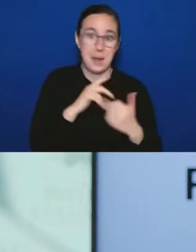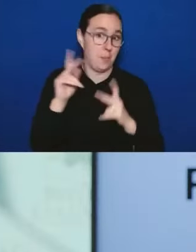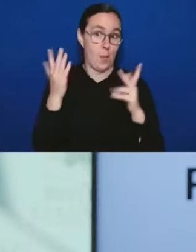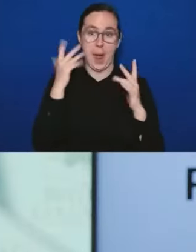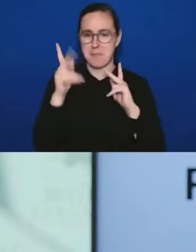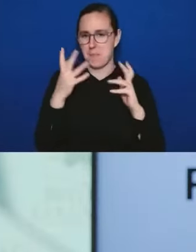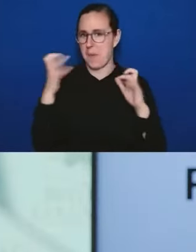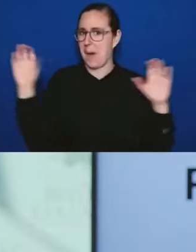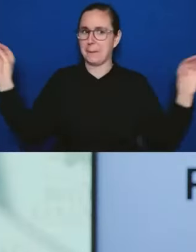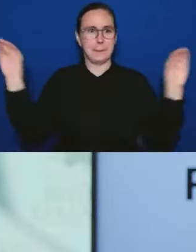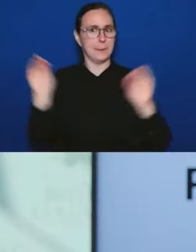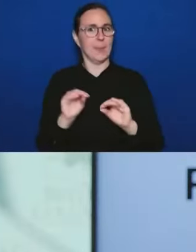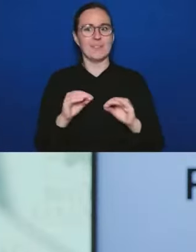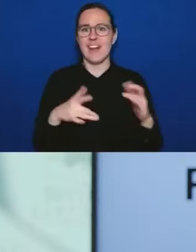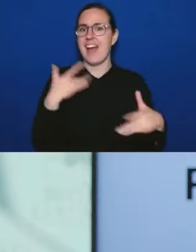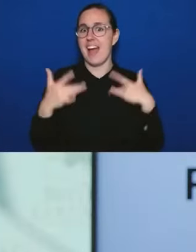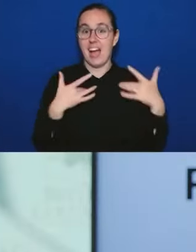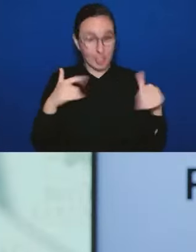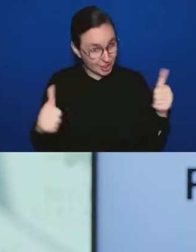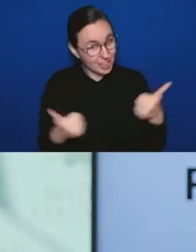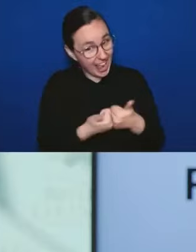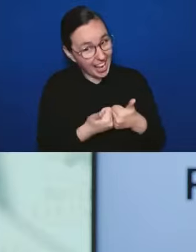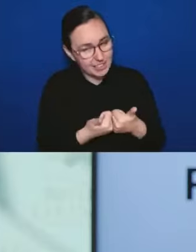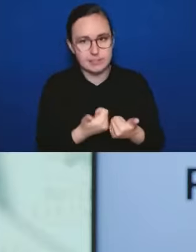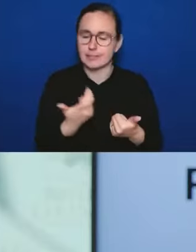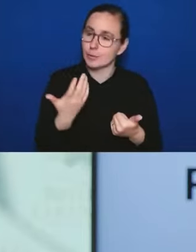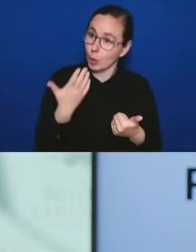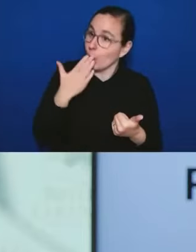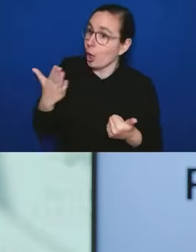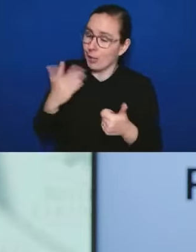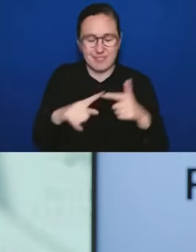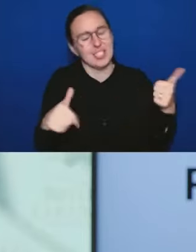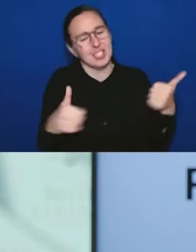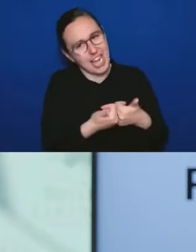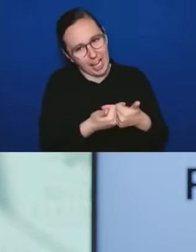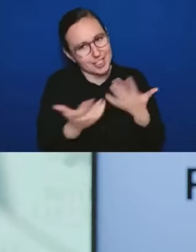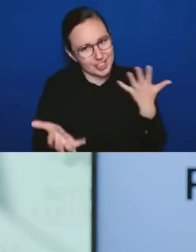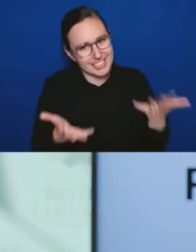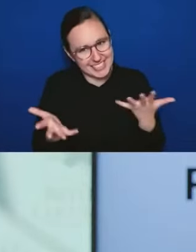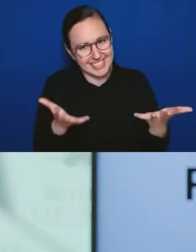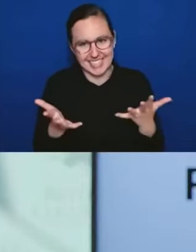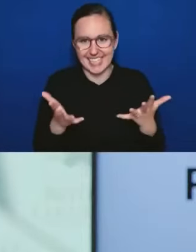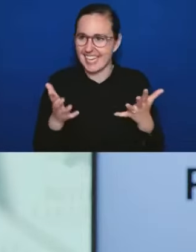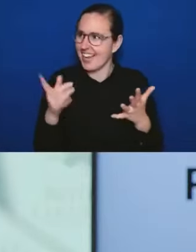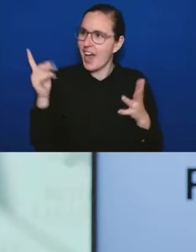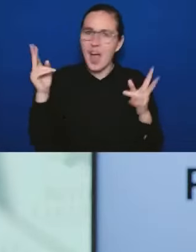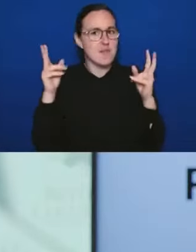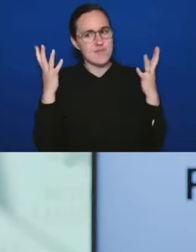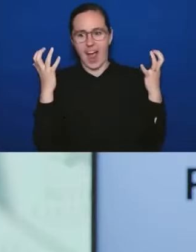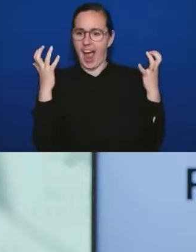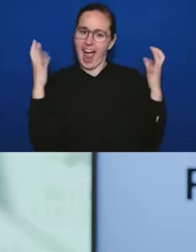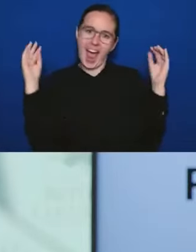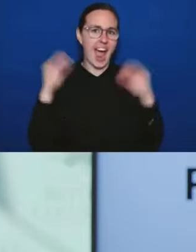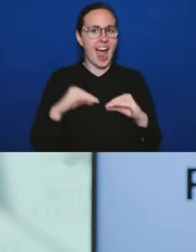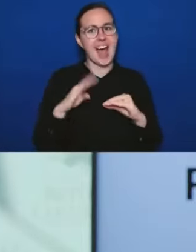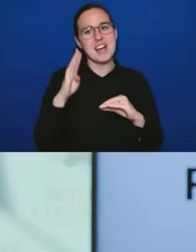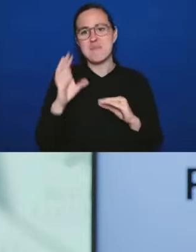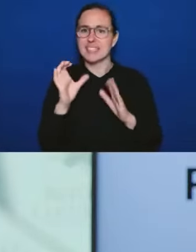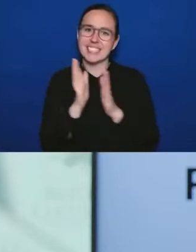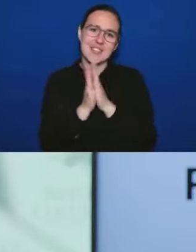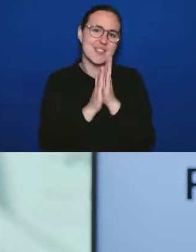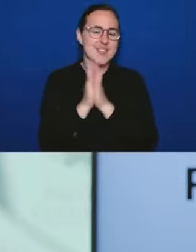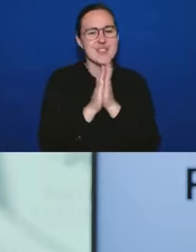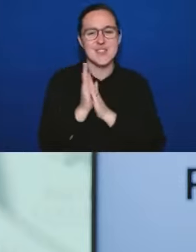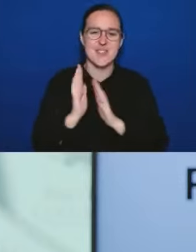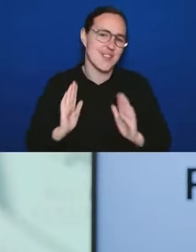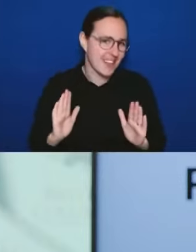Those are good challenges to have because we want to have a place that people want to come to, but on the other hand, it puts challenges on our system. Do you have a